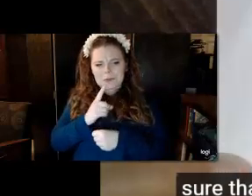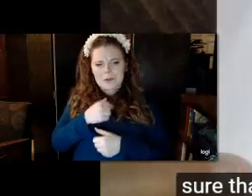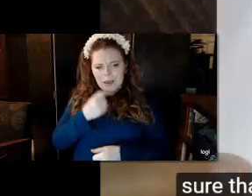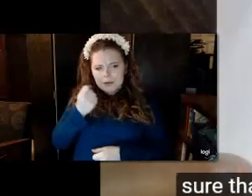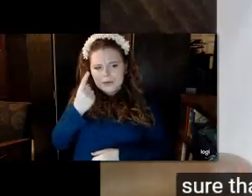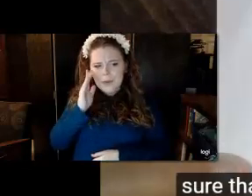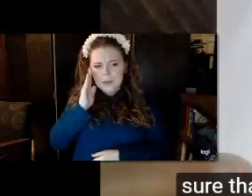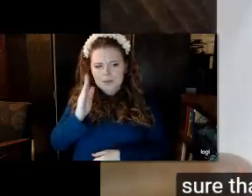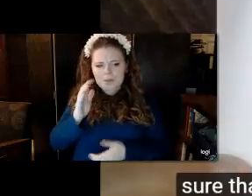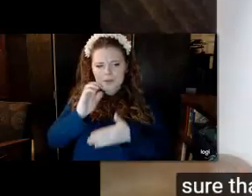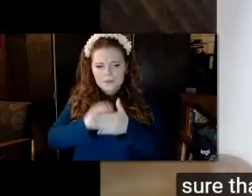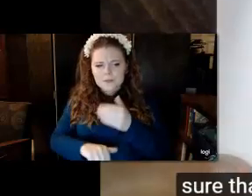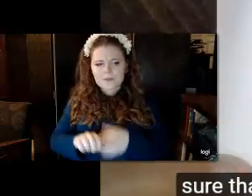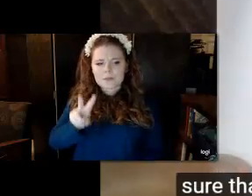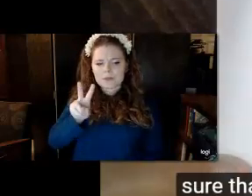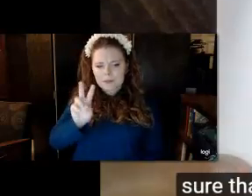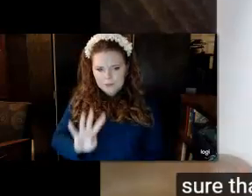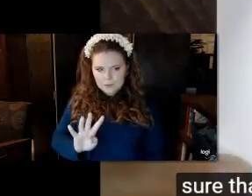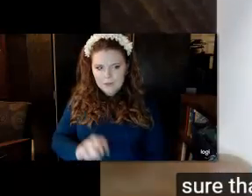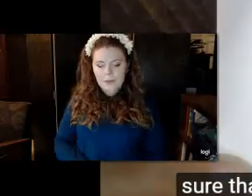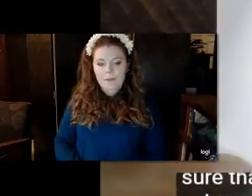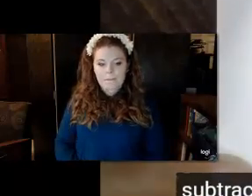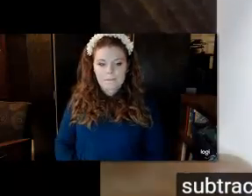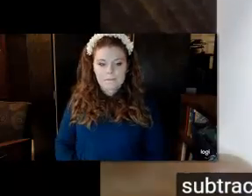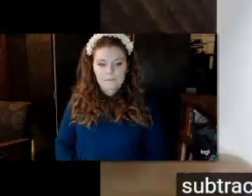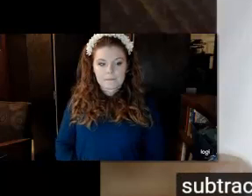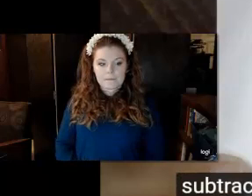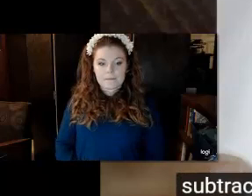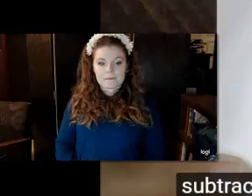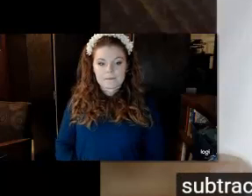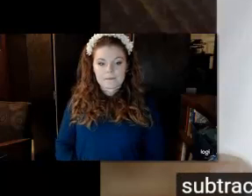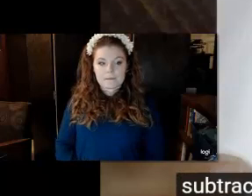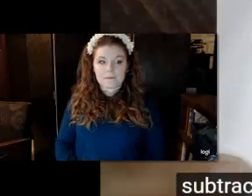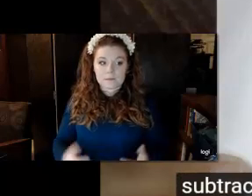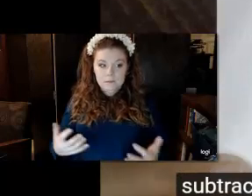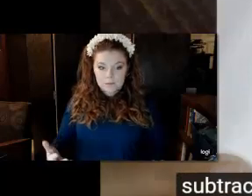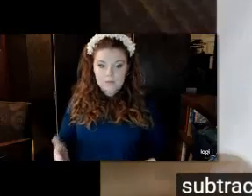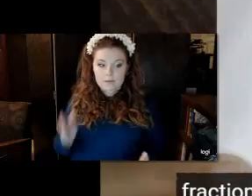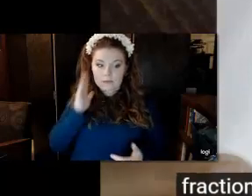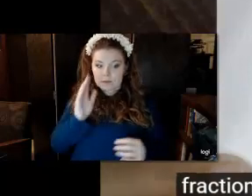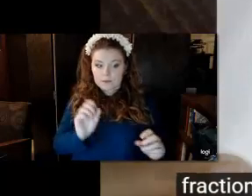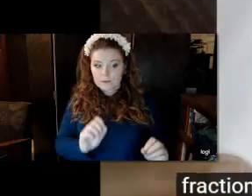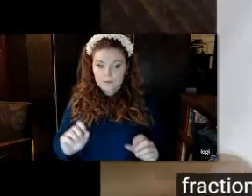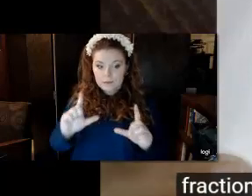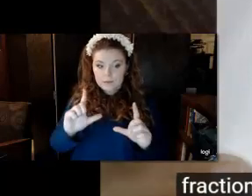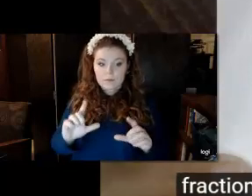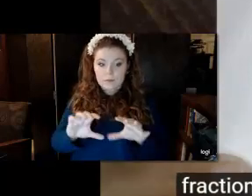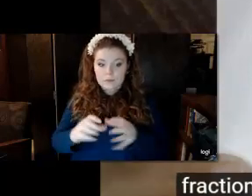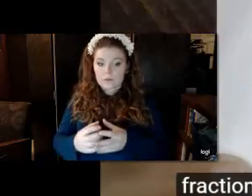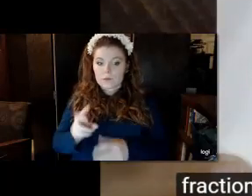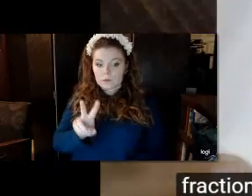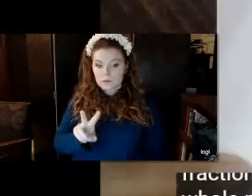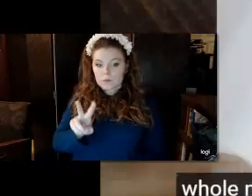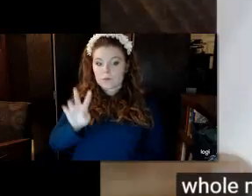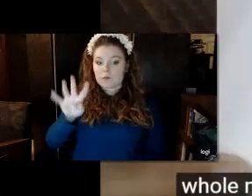what I'm subtracting from 2/4 in terms of a fraction. So I'm going to pull out the whole number 2, 2